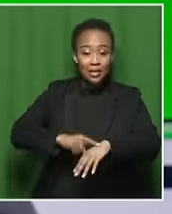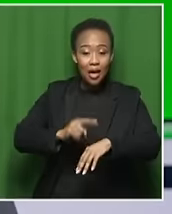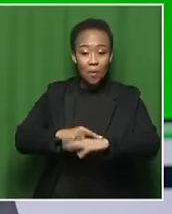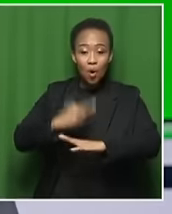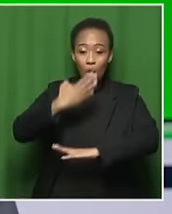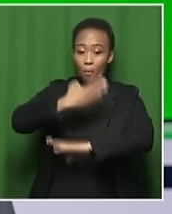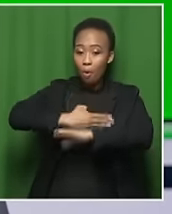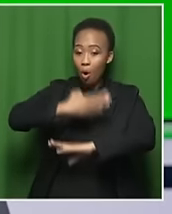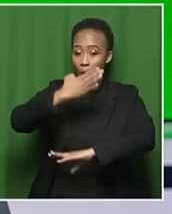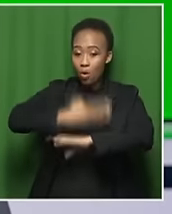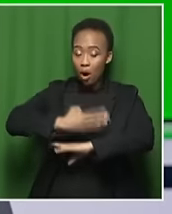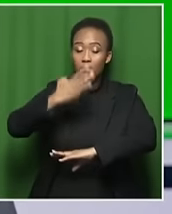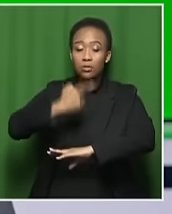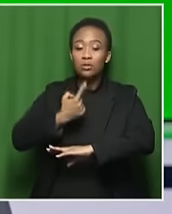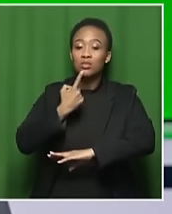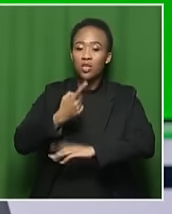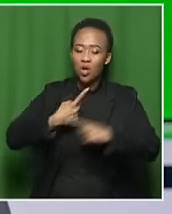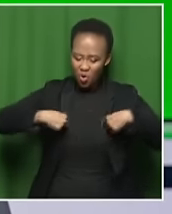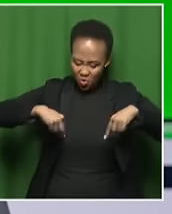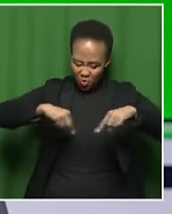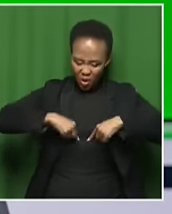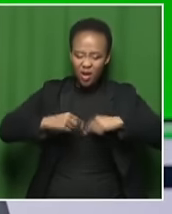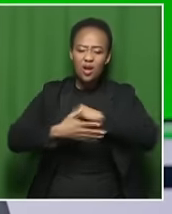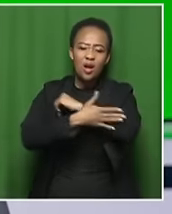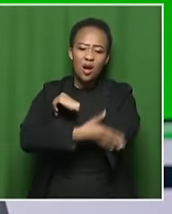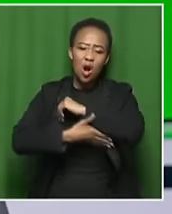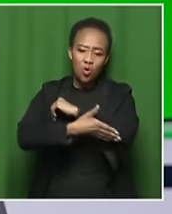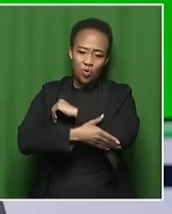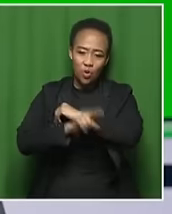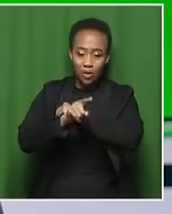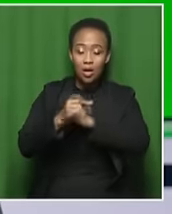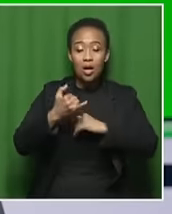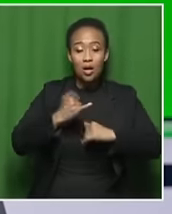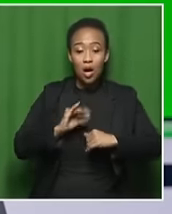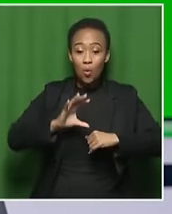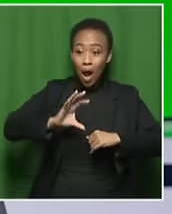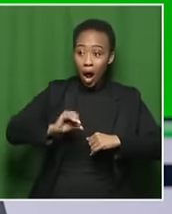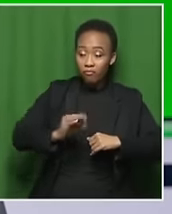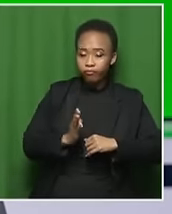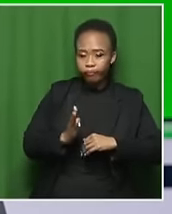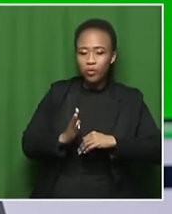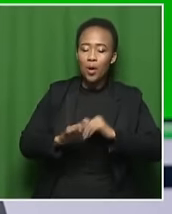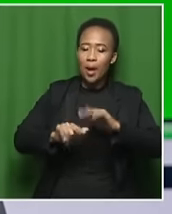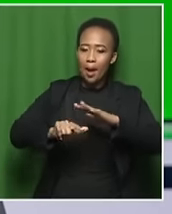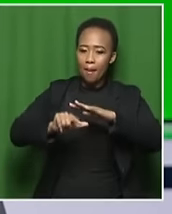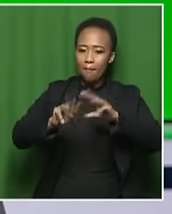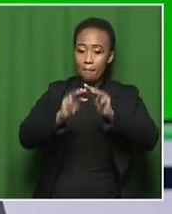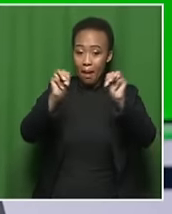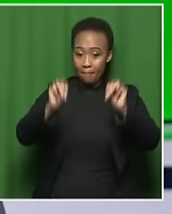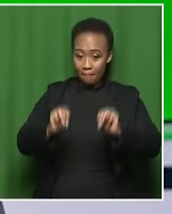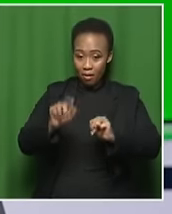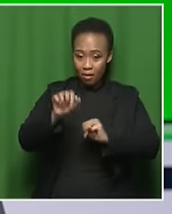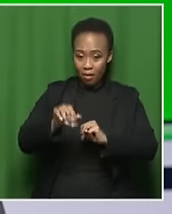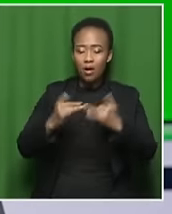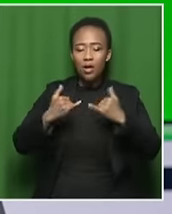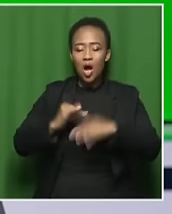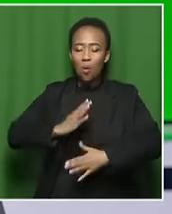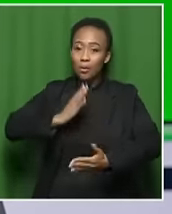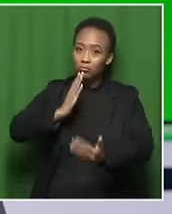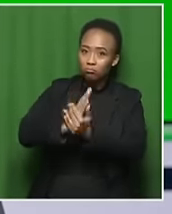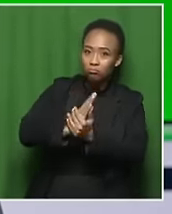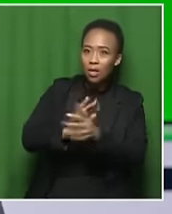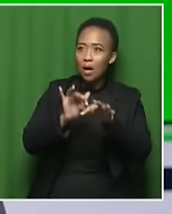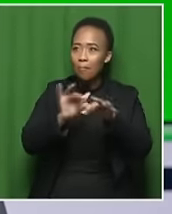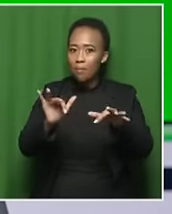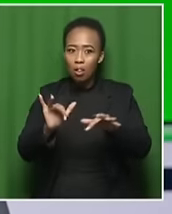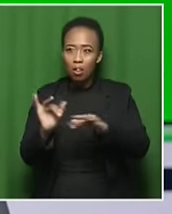we are a sovereign country, and our borders in real terms are actually just lines on a map right now. As a country, we have every right to determine how people and goods enter